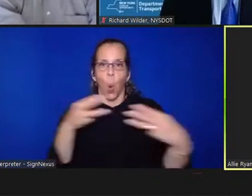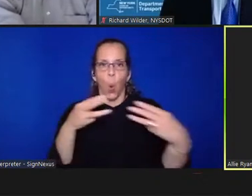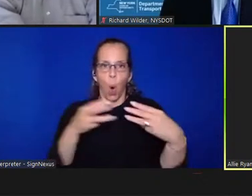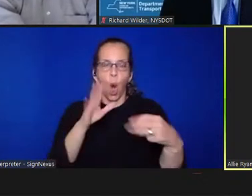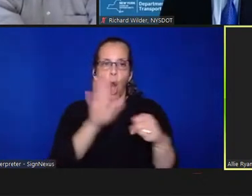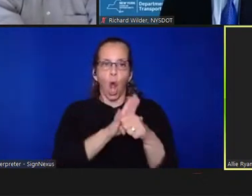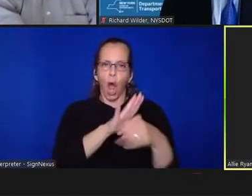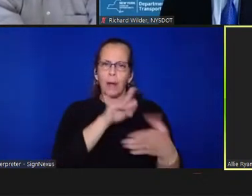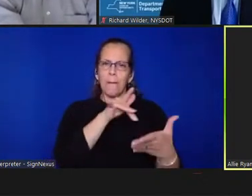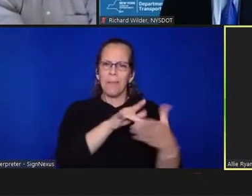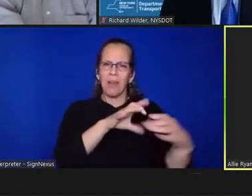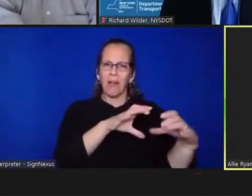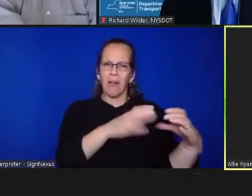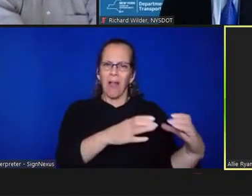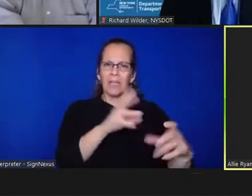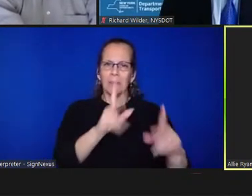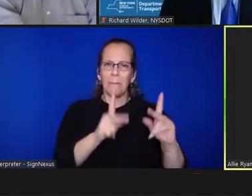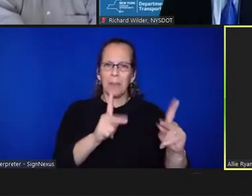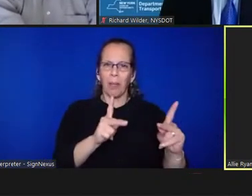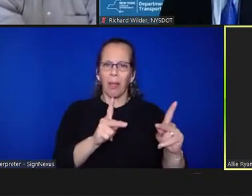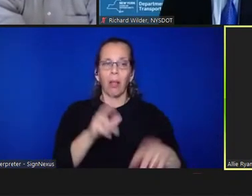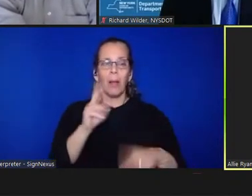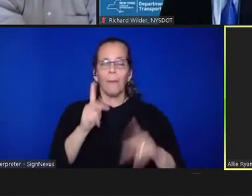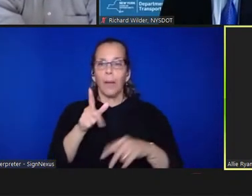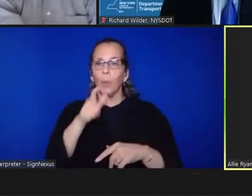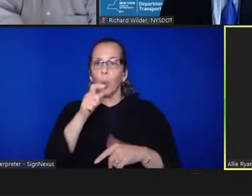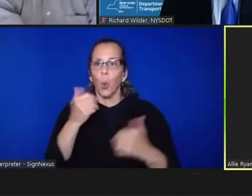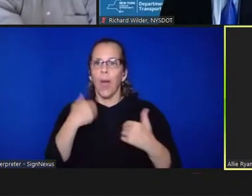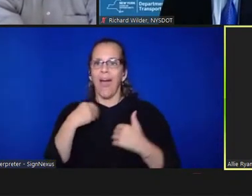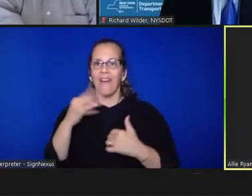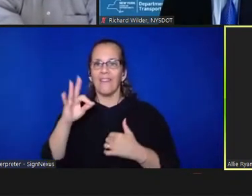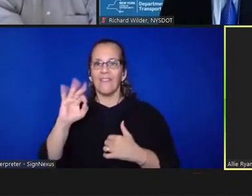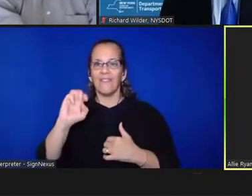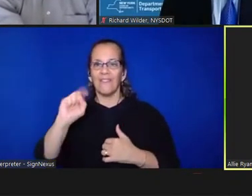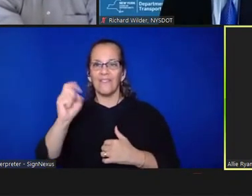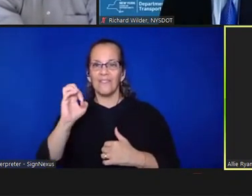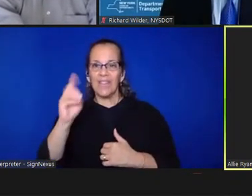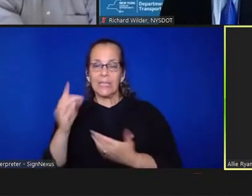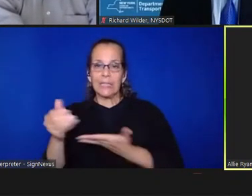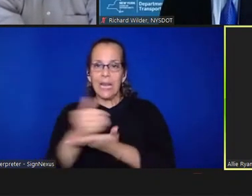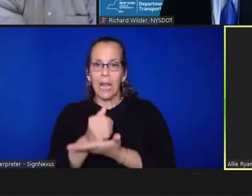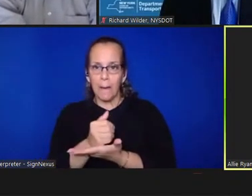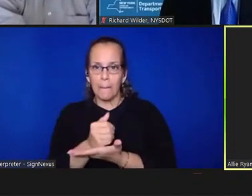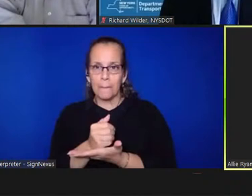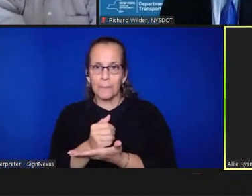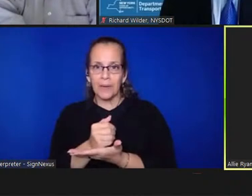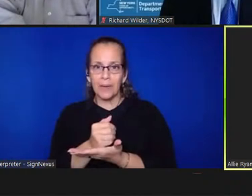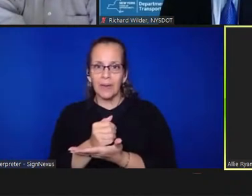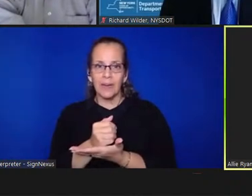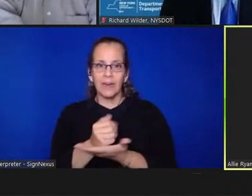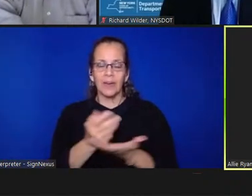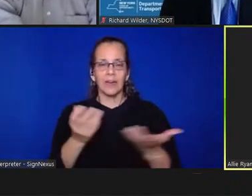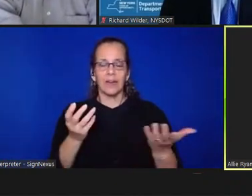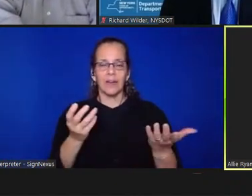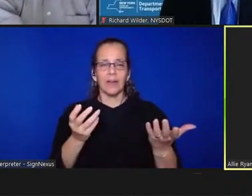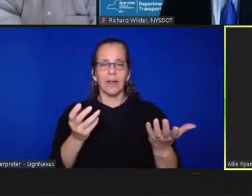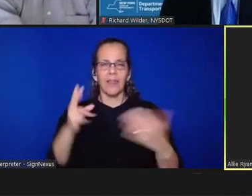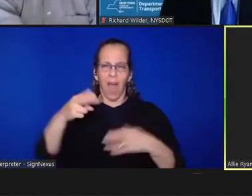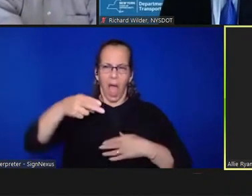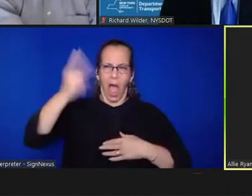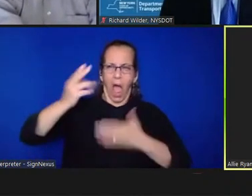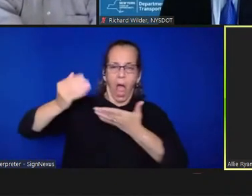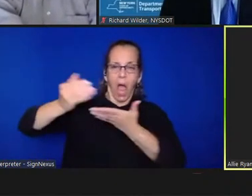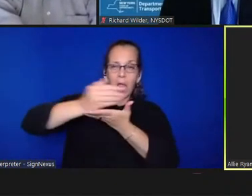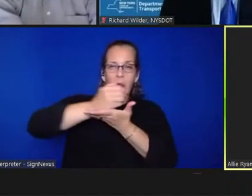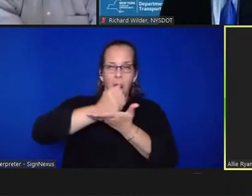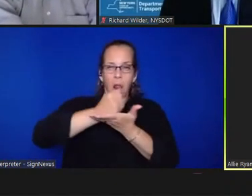income people on the backbone of Manhattan it's residents the high income financially secure manhattanites and